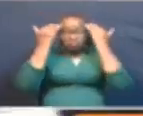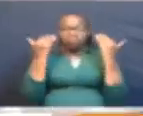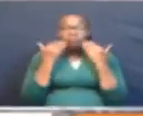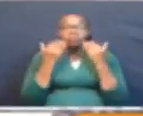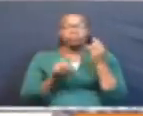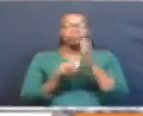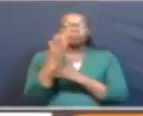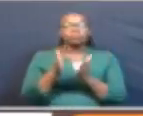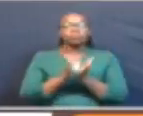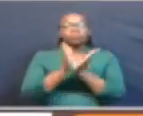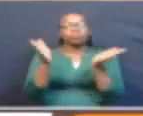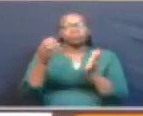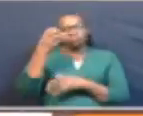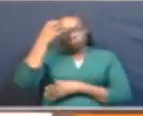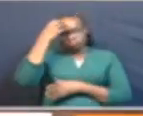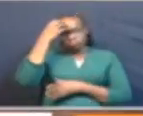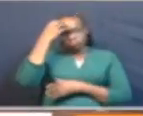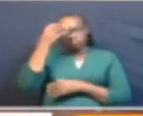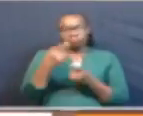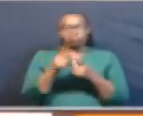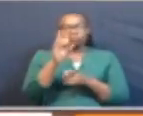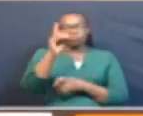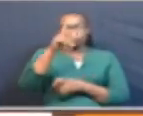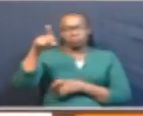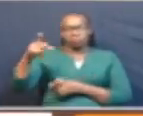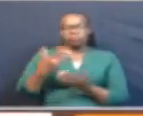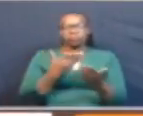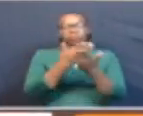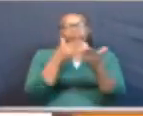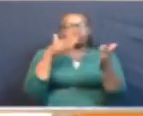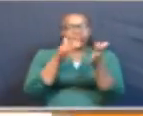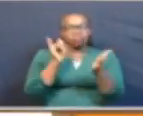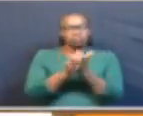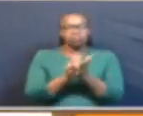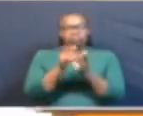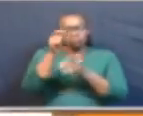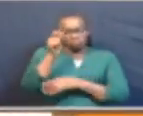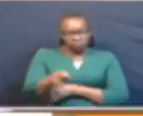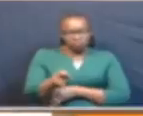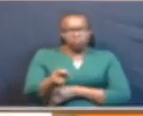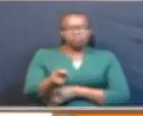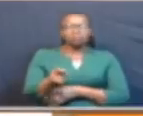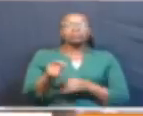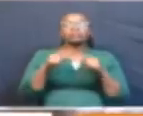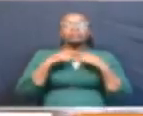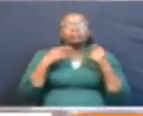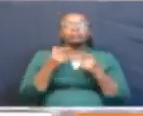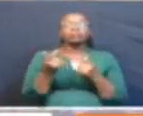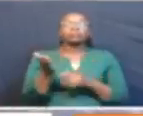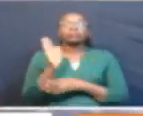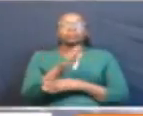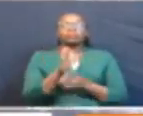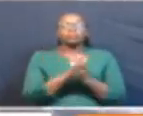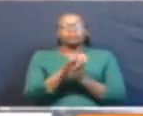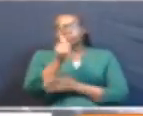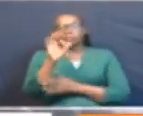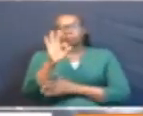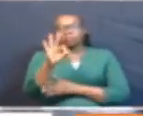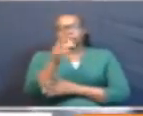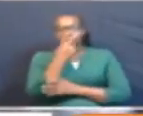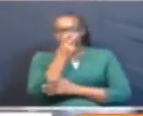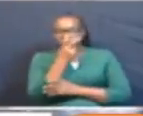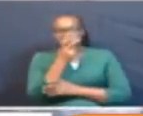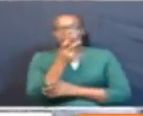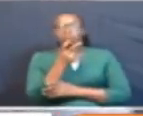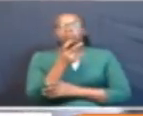sparking public uproar. The DPP then appealed against the acquittal, and Ng'ang'a had been charged alongside three other suspects, Simon Kuria,